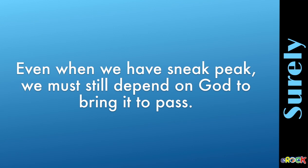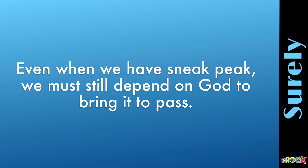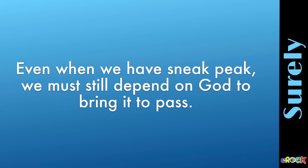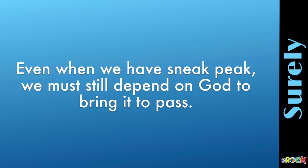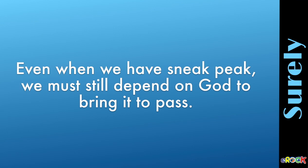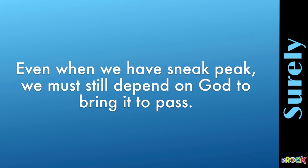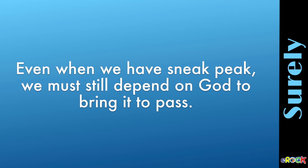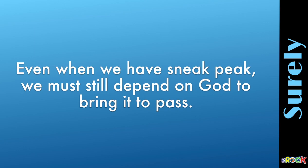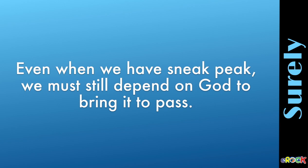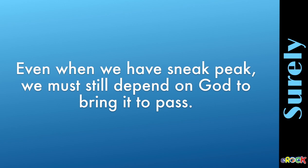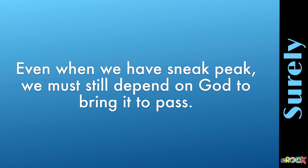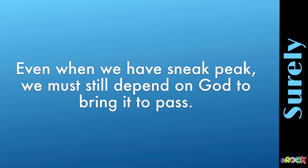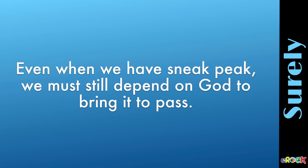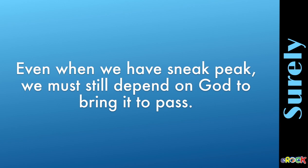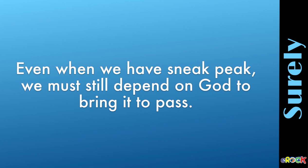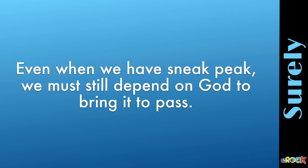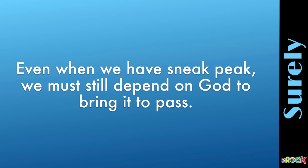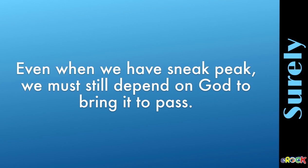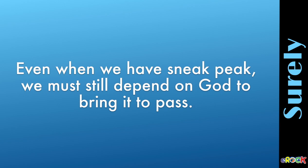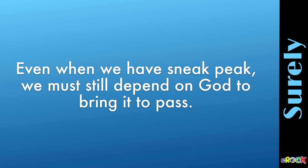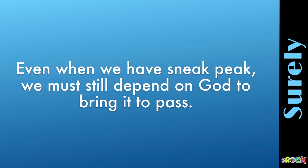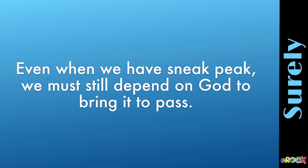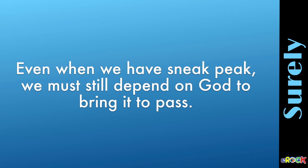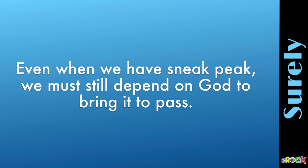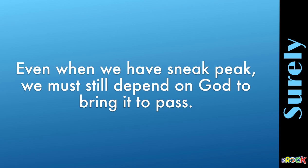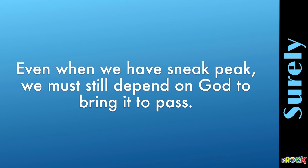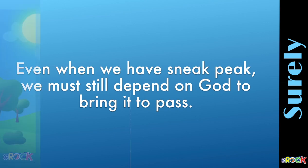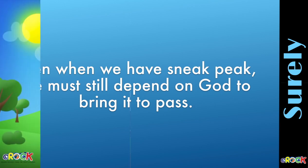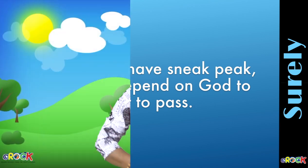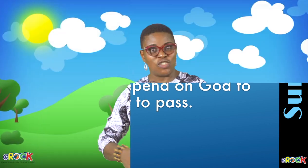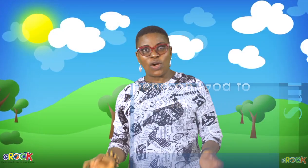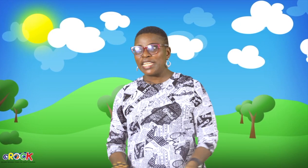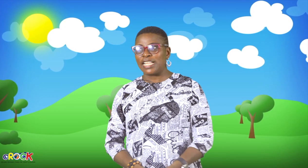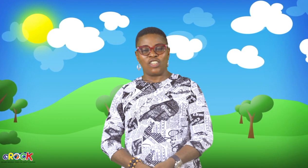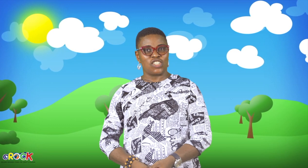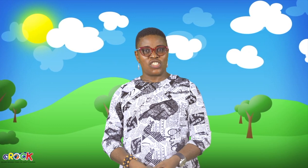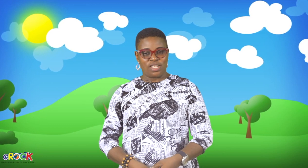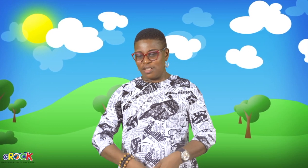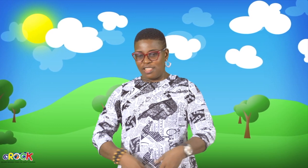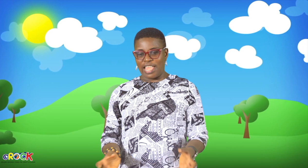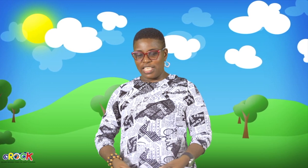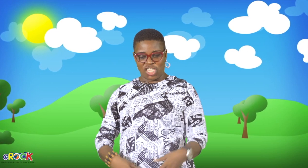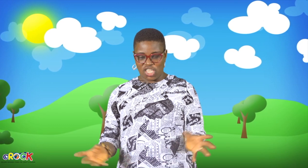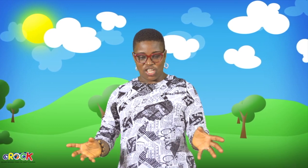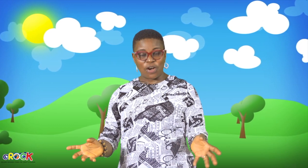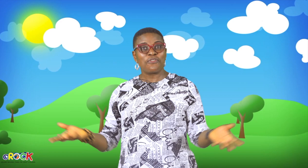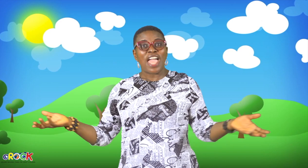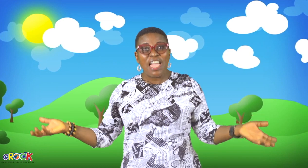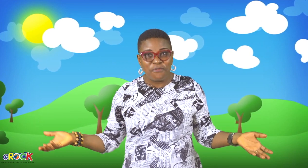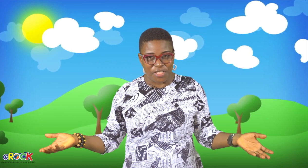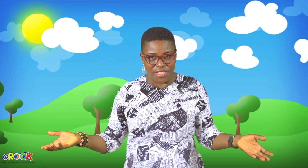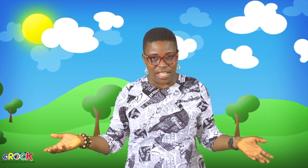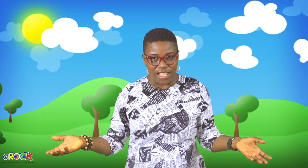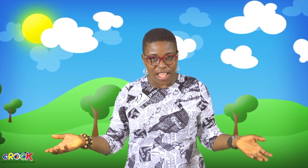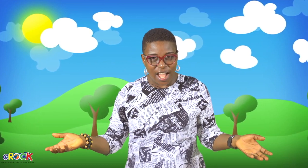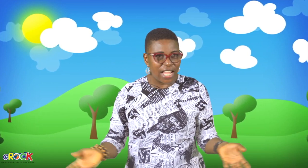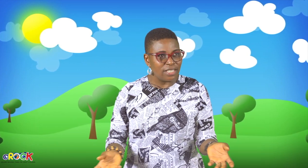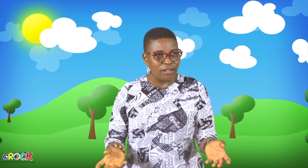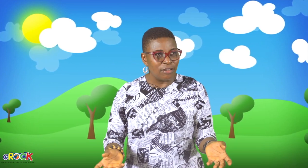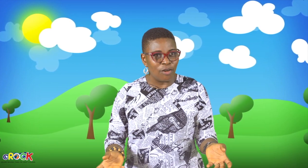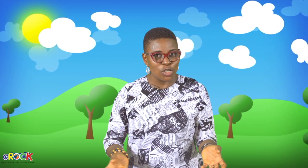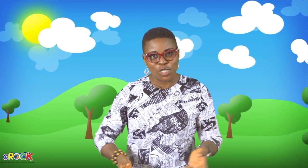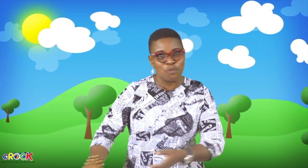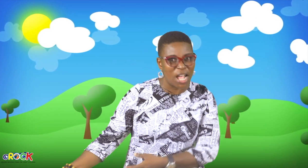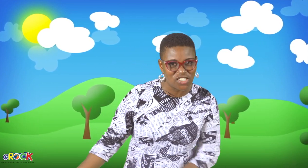so that even you don't bite yourself, so that even you don't get overjoyed and just like kick off everything